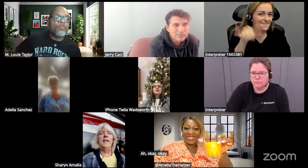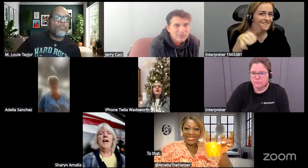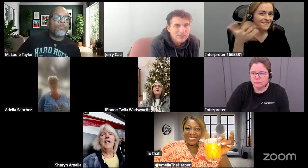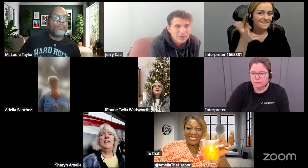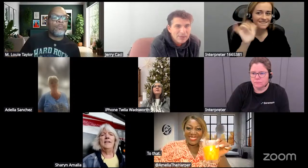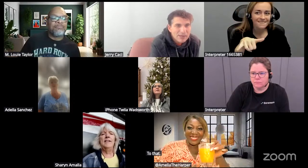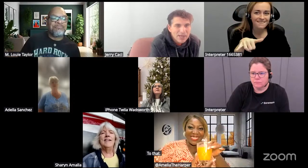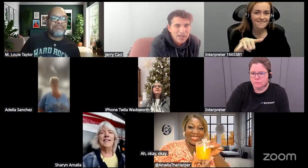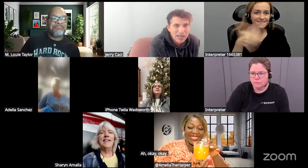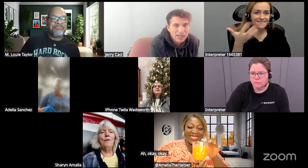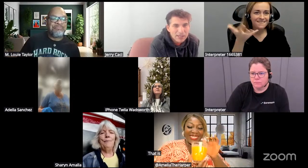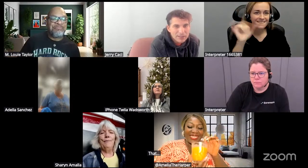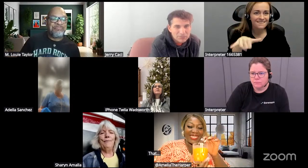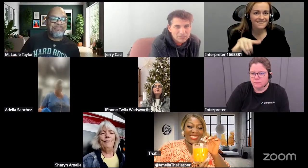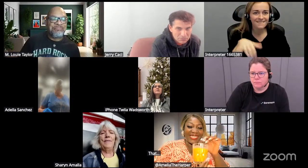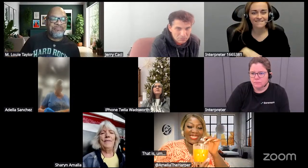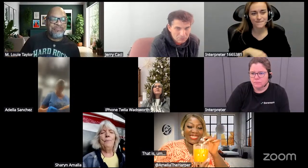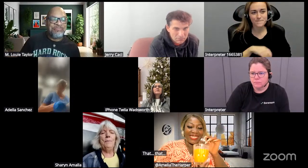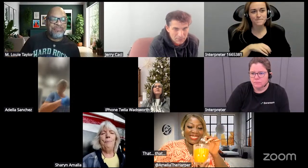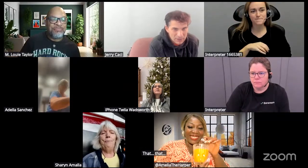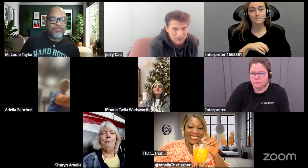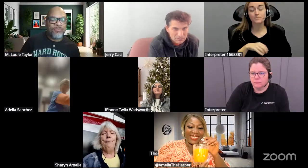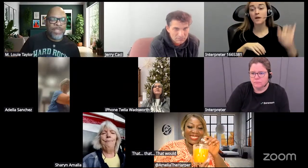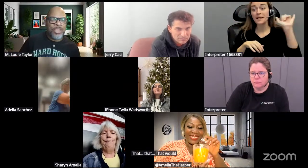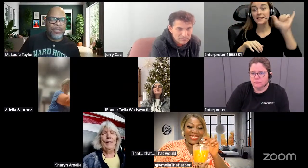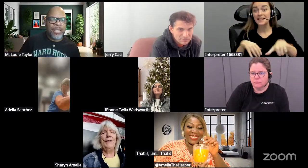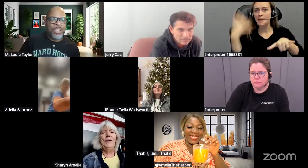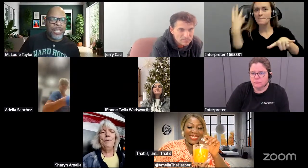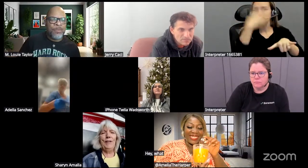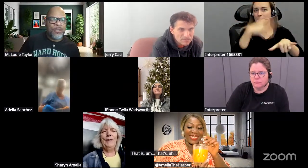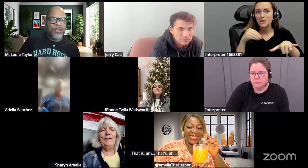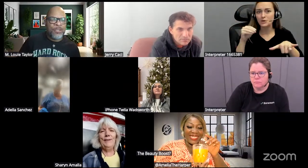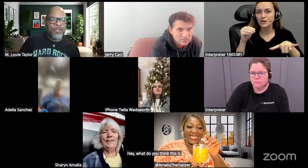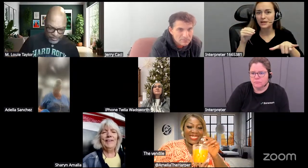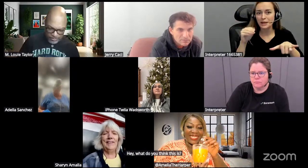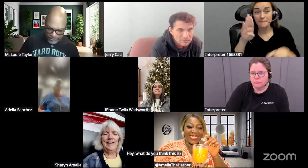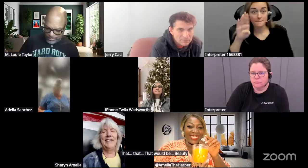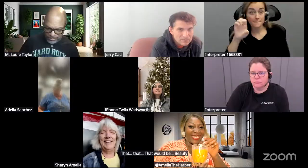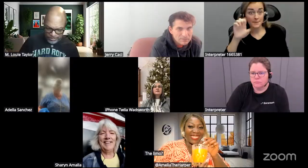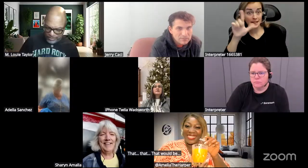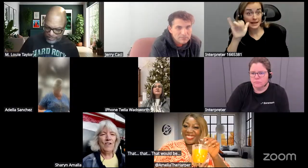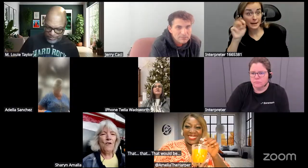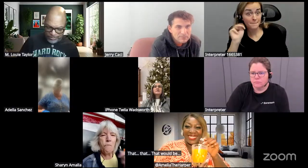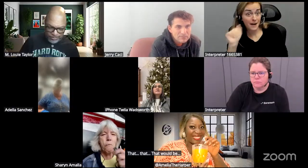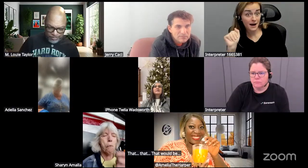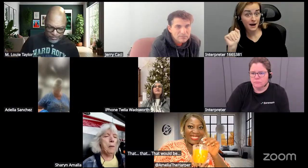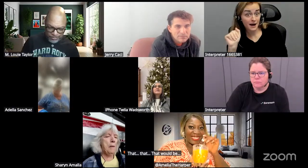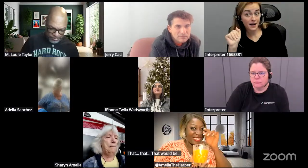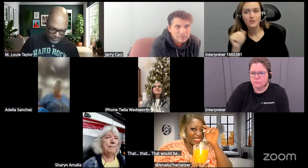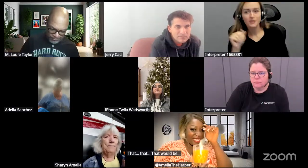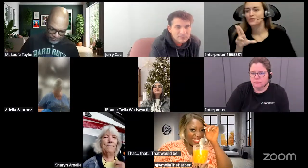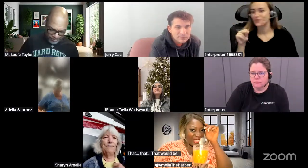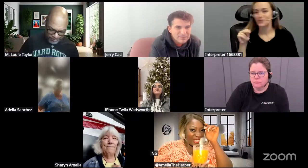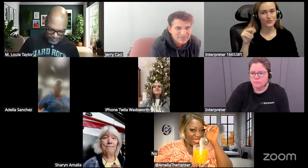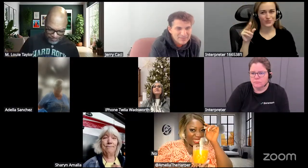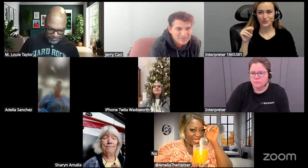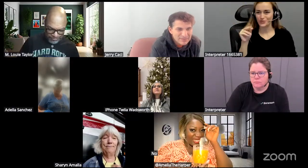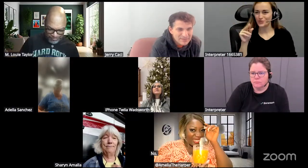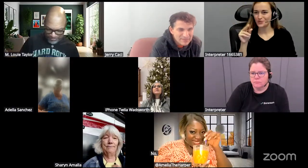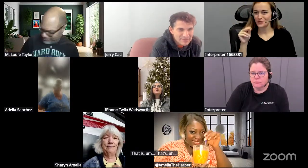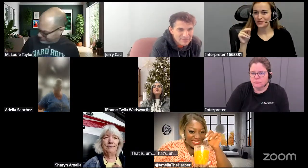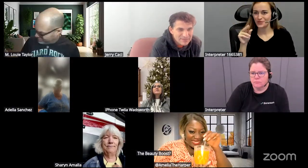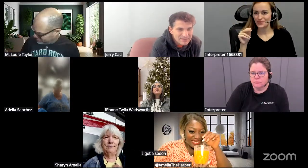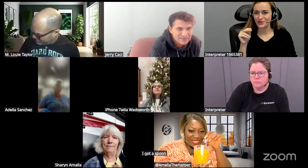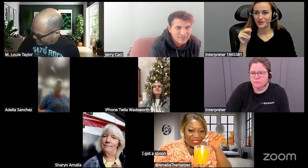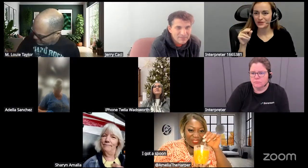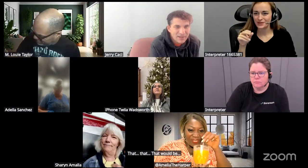That That is that The that's that beauty brews? That the beauty Lima? views. No, I got a Mm.